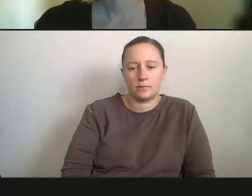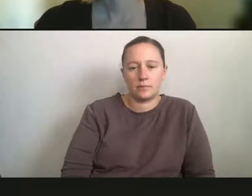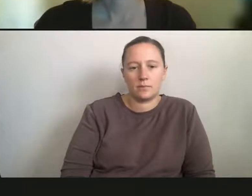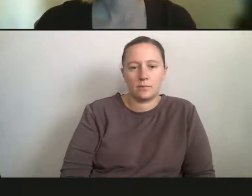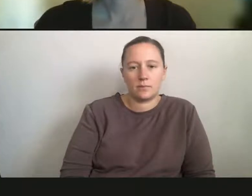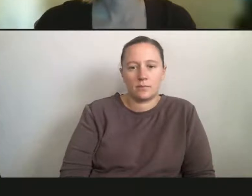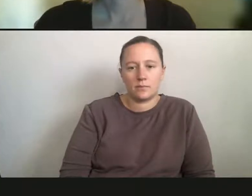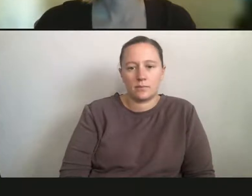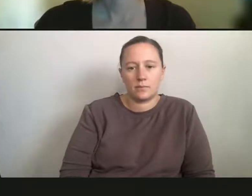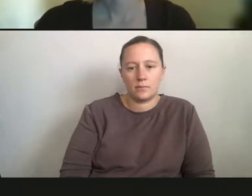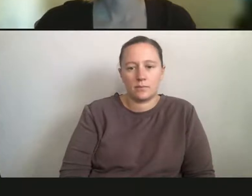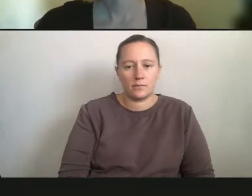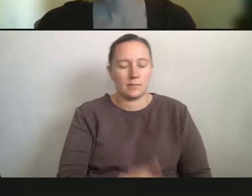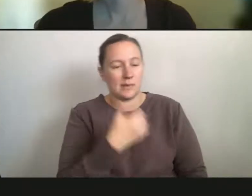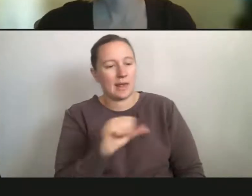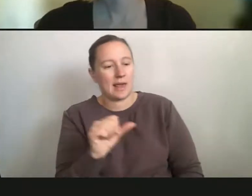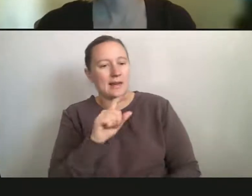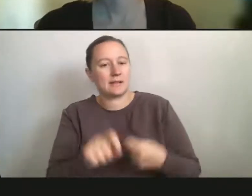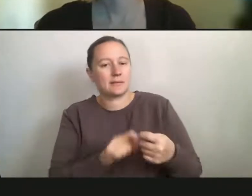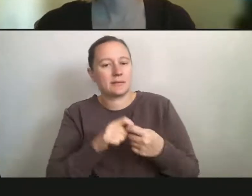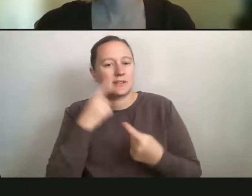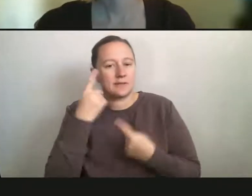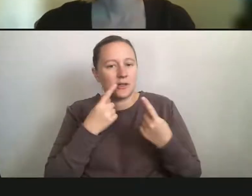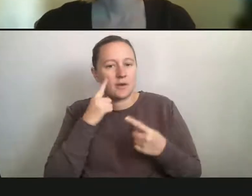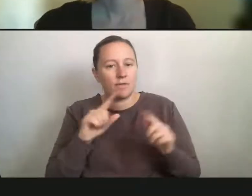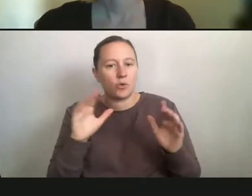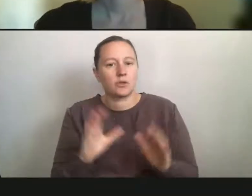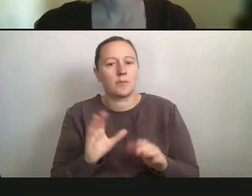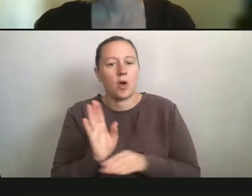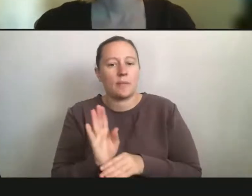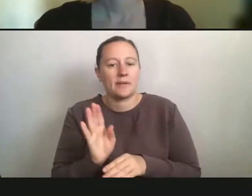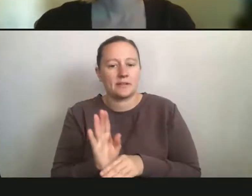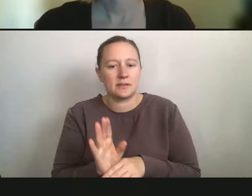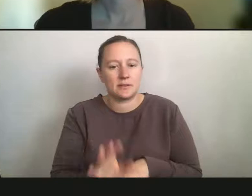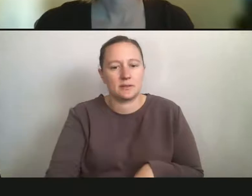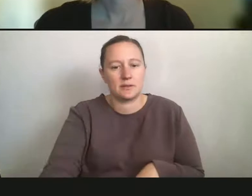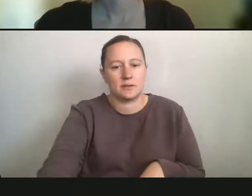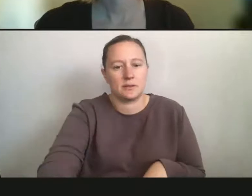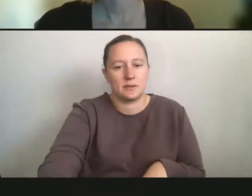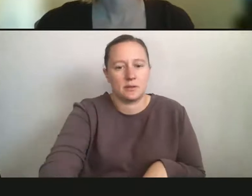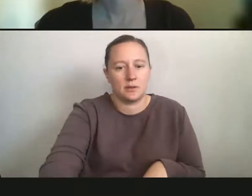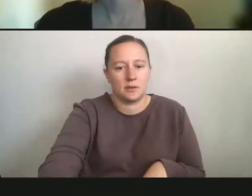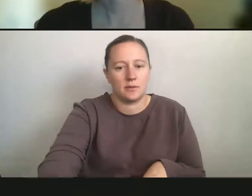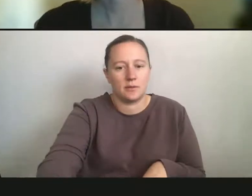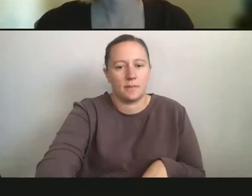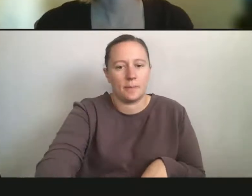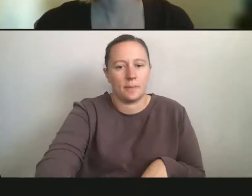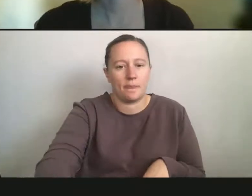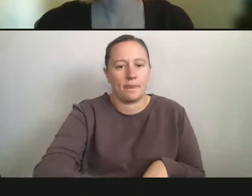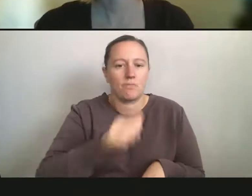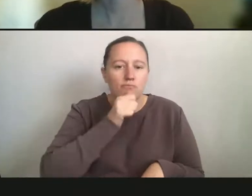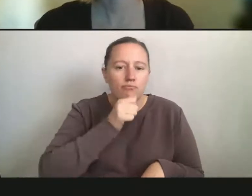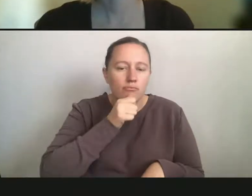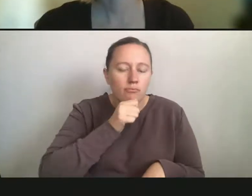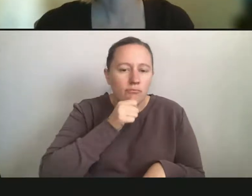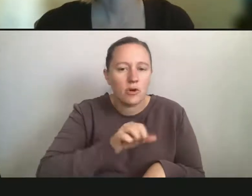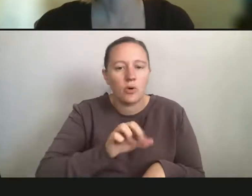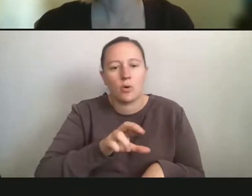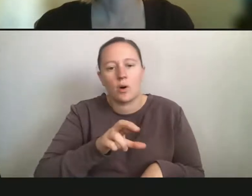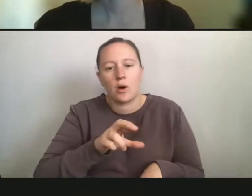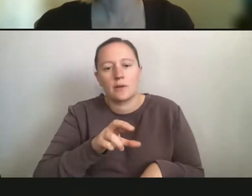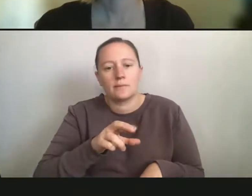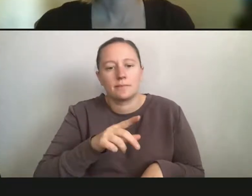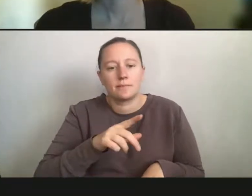Are there any specific considerations for the small business awardees in terms of privacy and proprietary